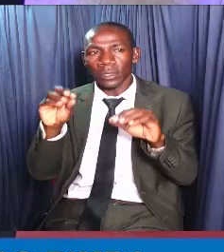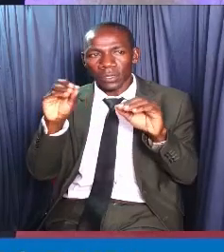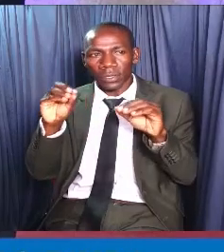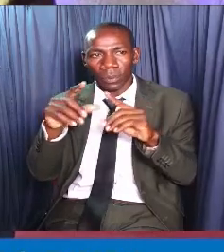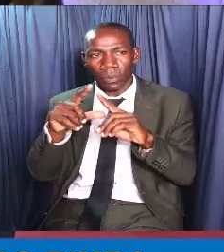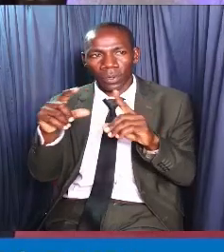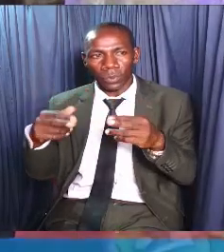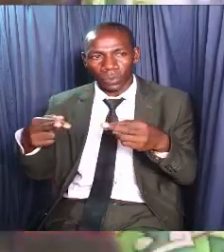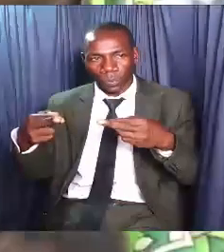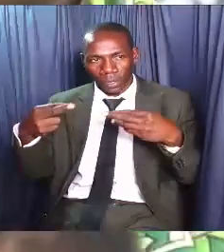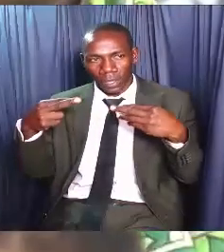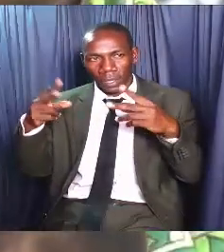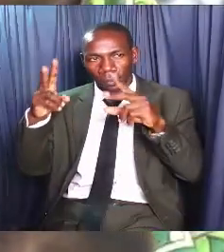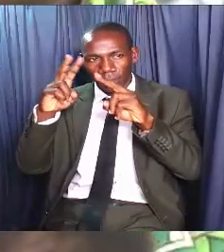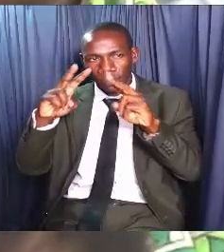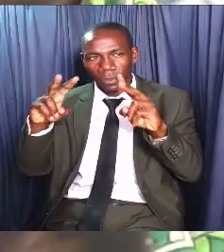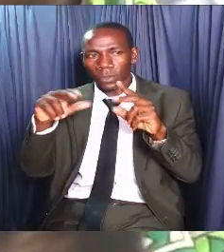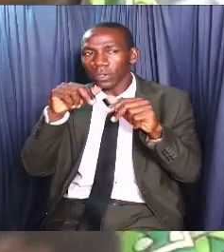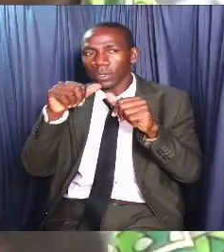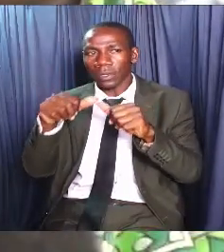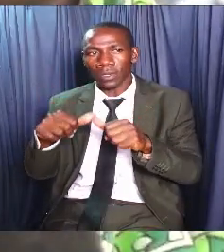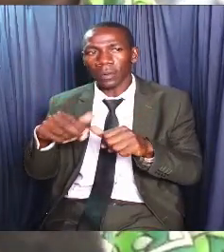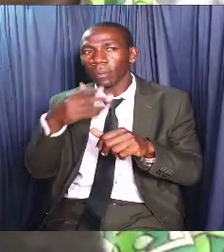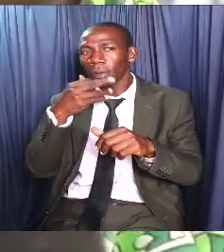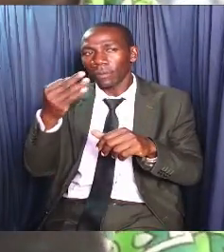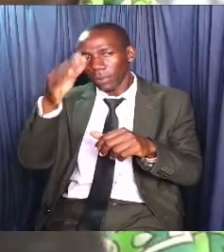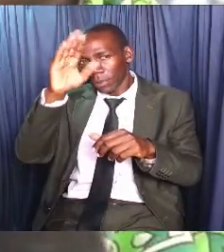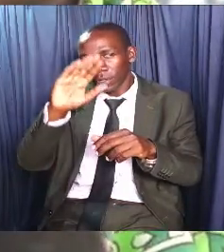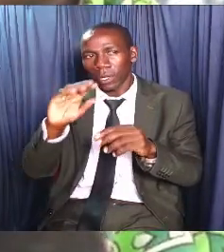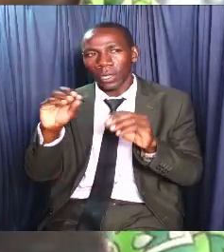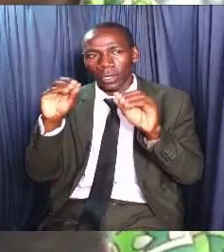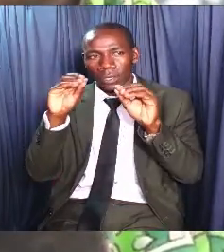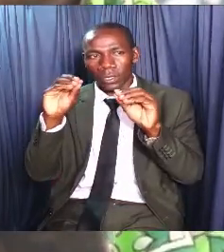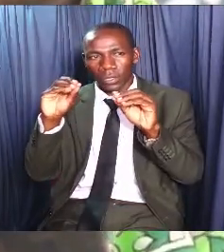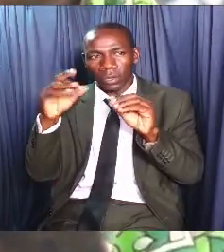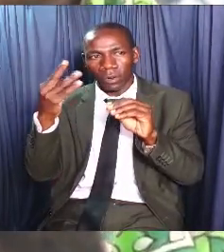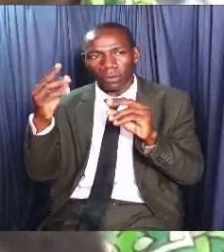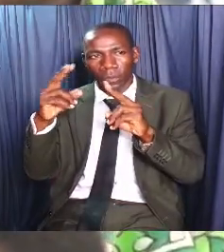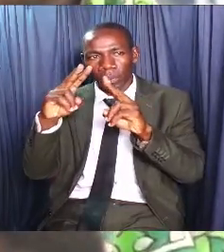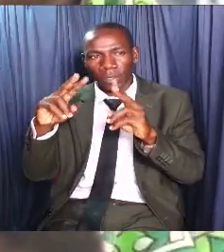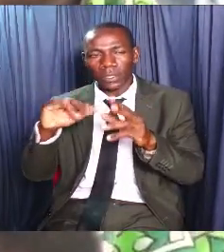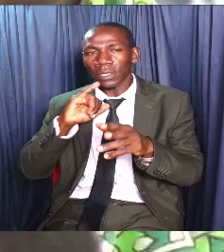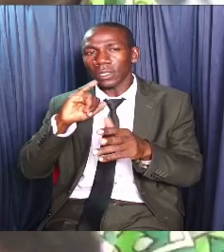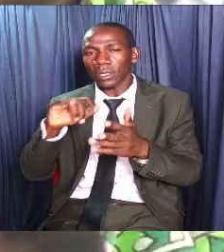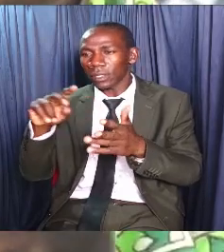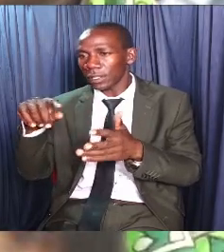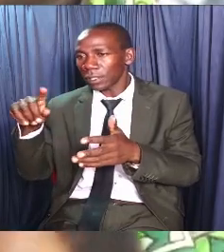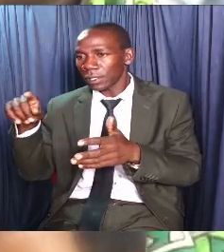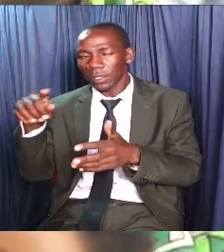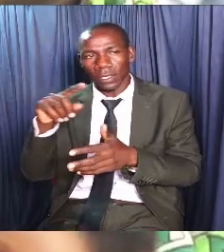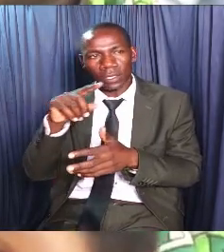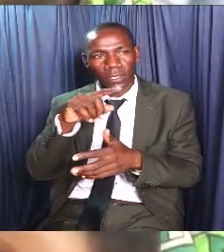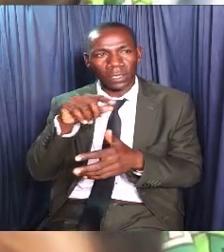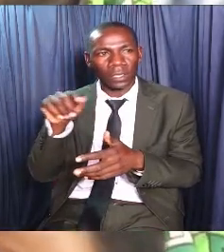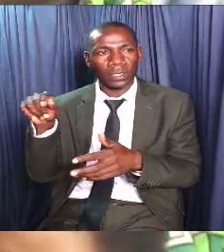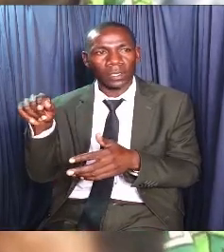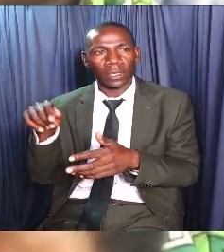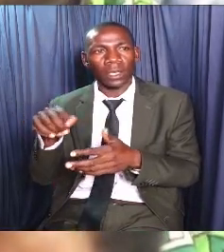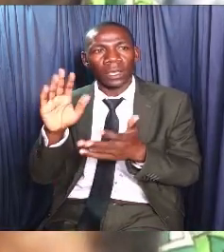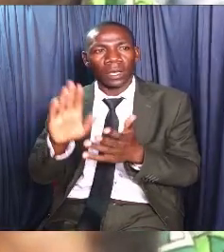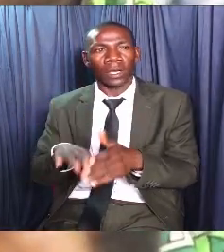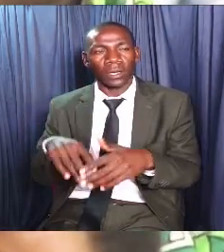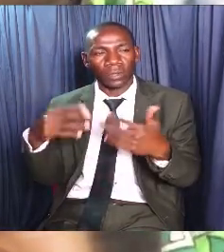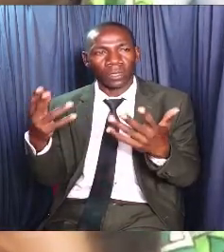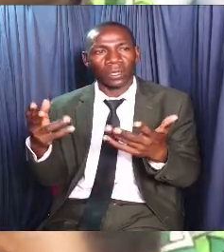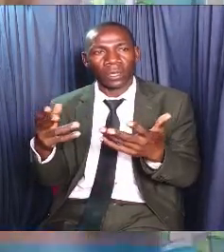bring peace? Hujakawa na mtu wa Mungu. Haven't you started with the man of God? Hakufundisha ya amani ni haya. And teaches you of peace is here and here.